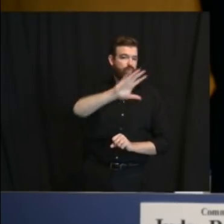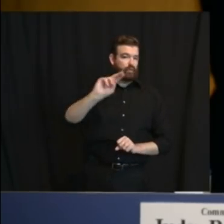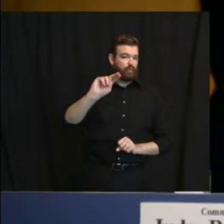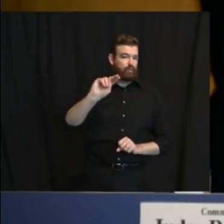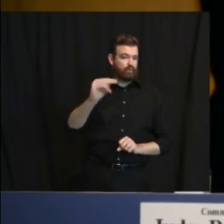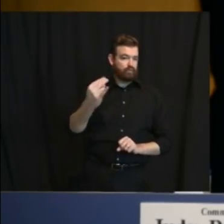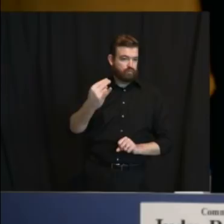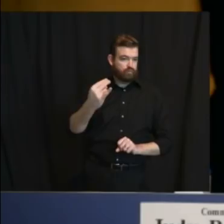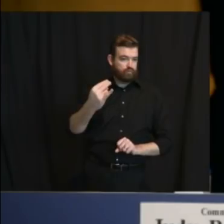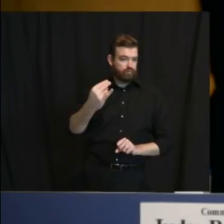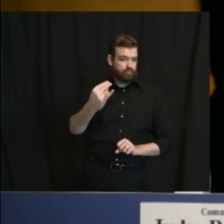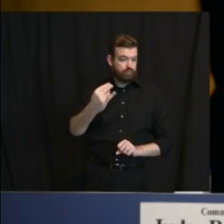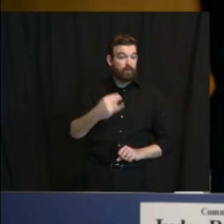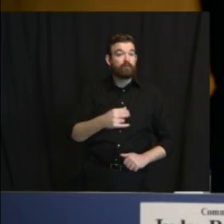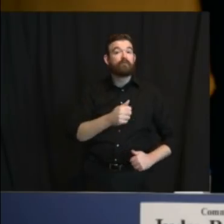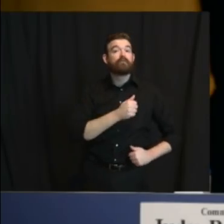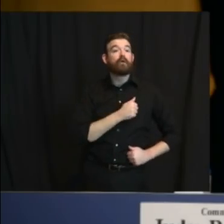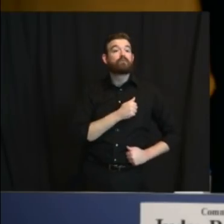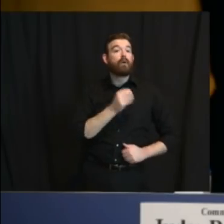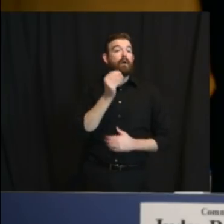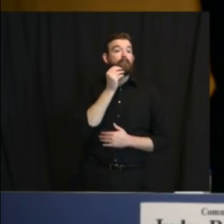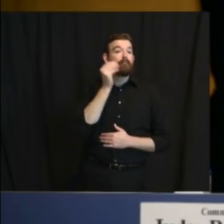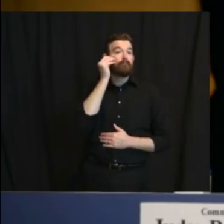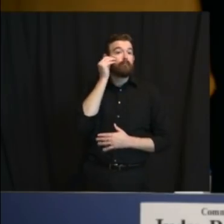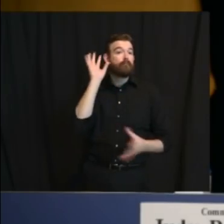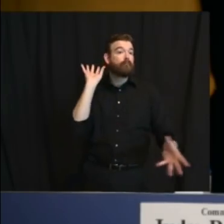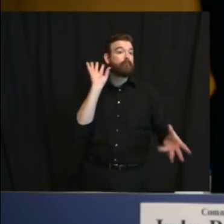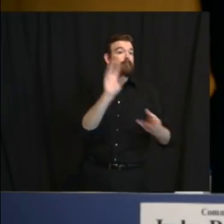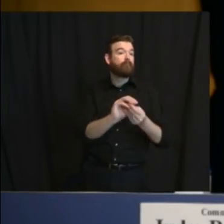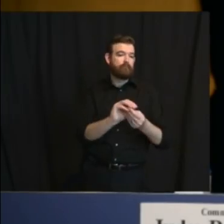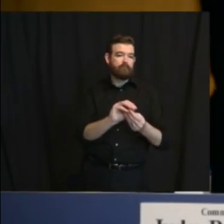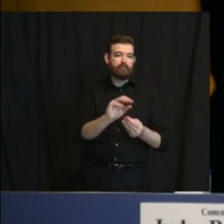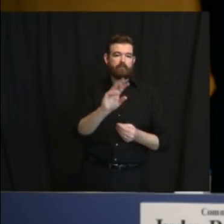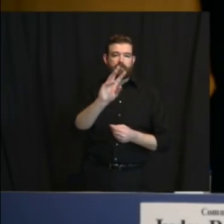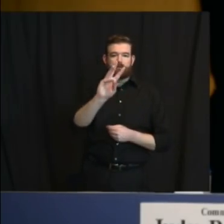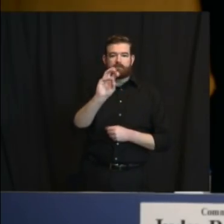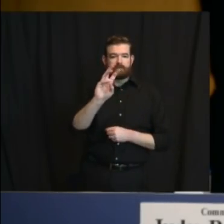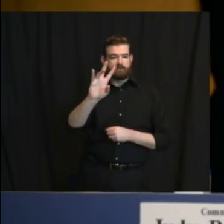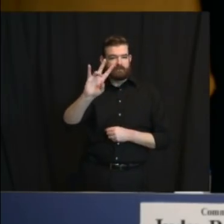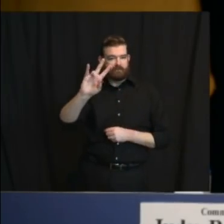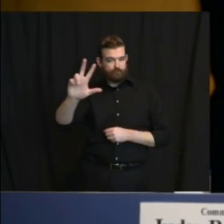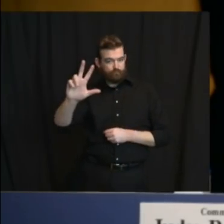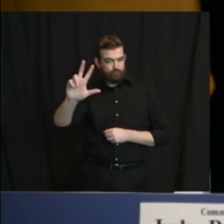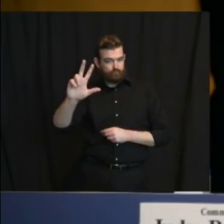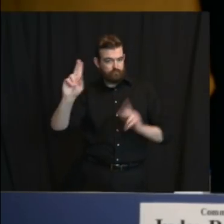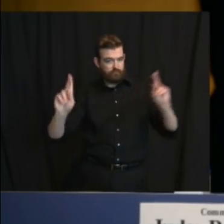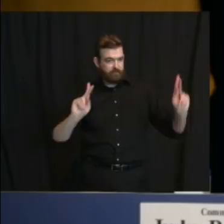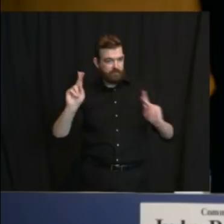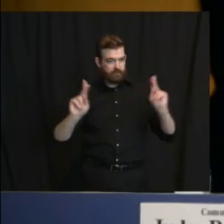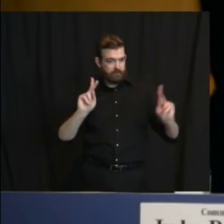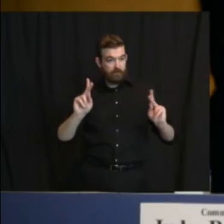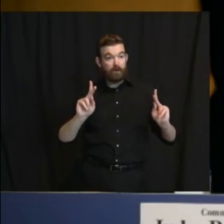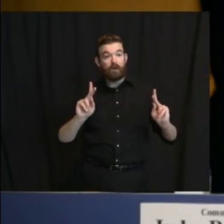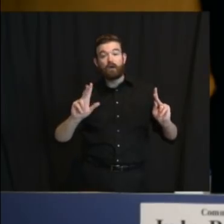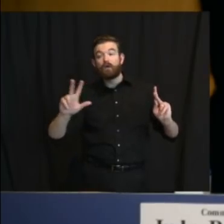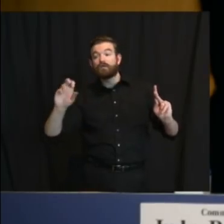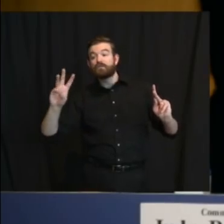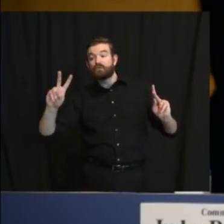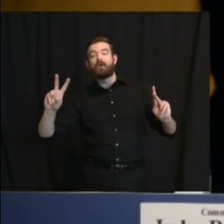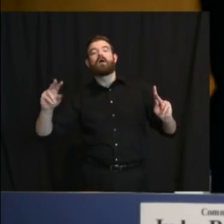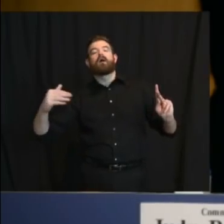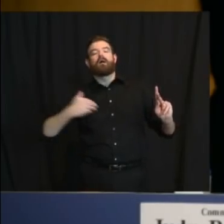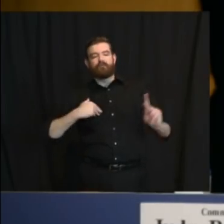of 673 residents, 362 have tested positive, and there's a total of